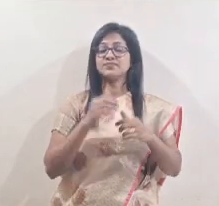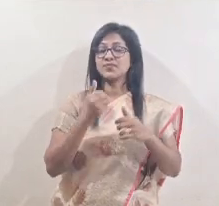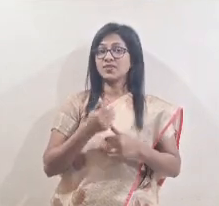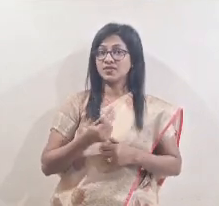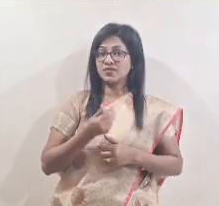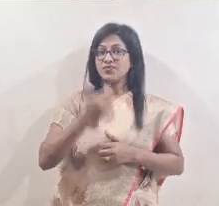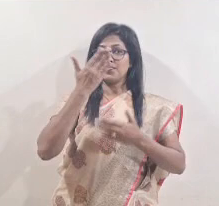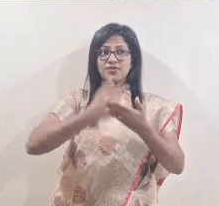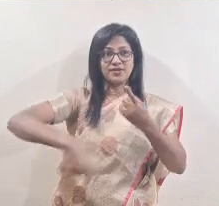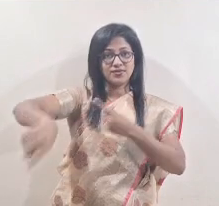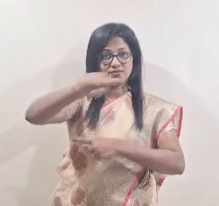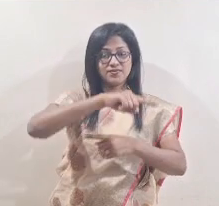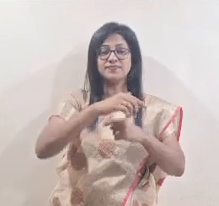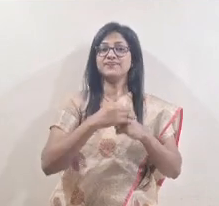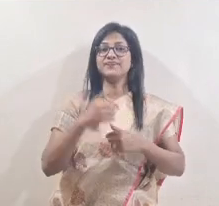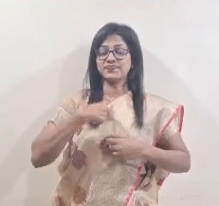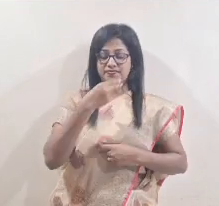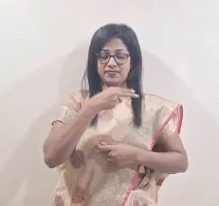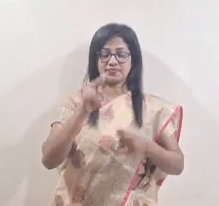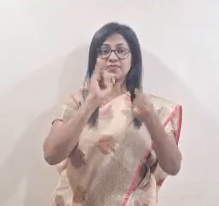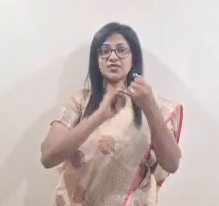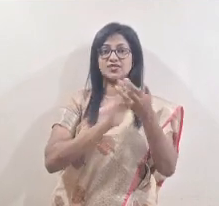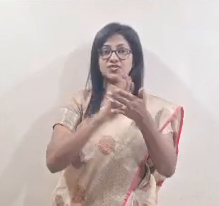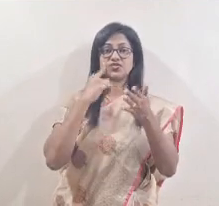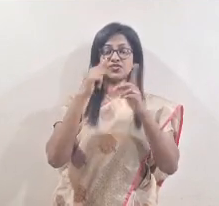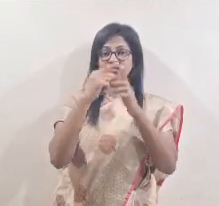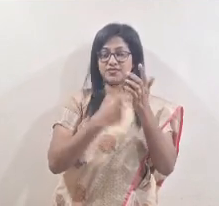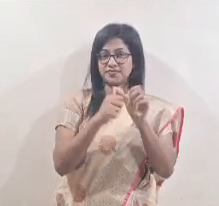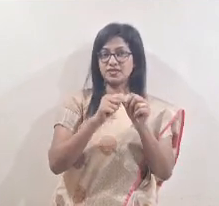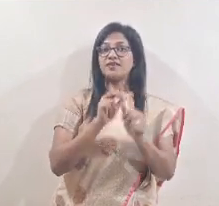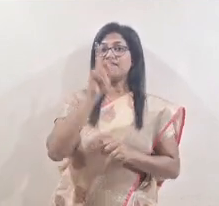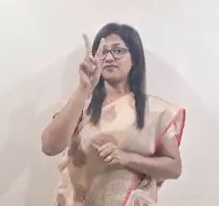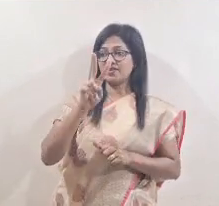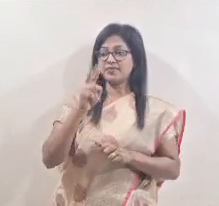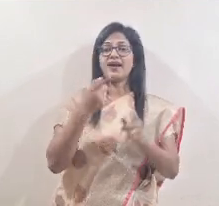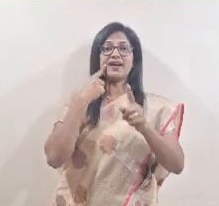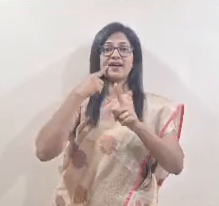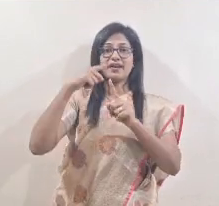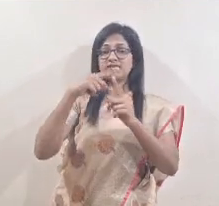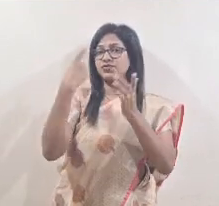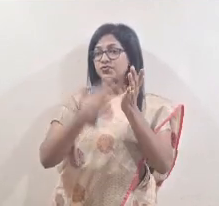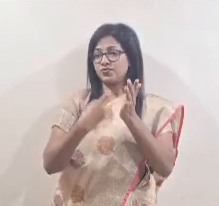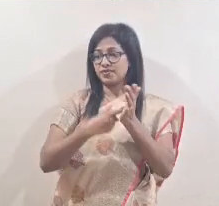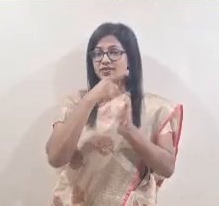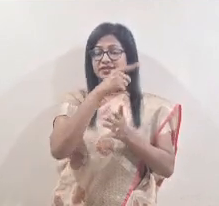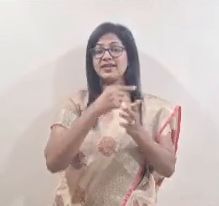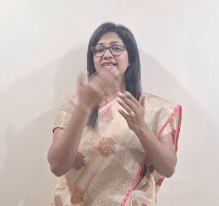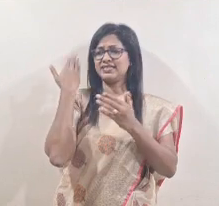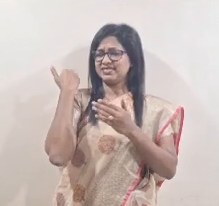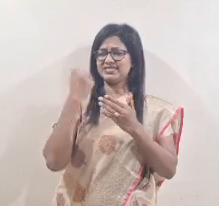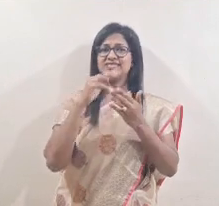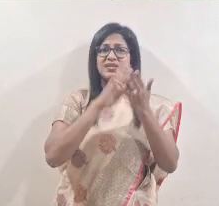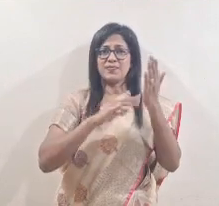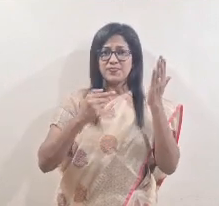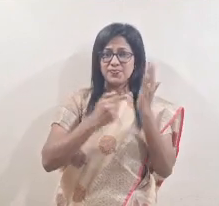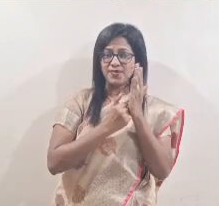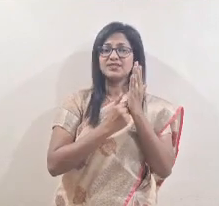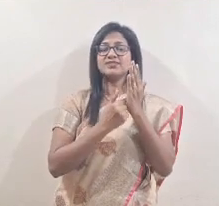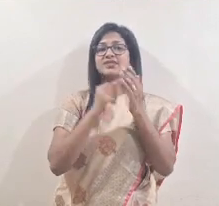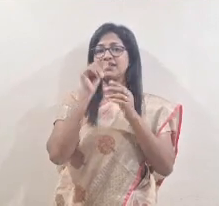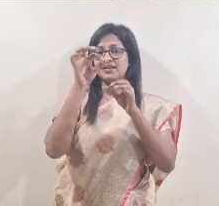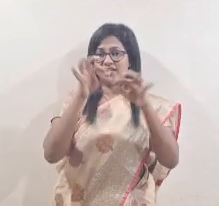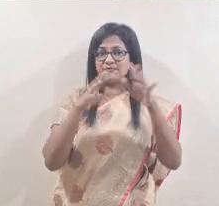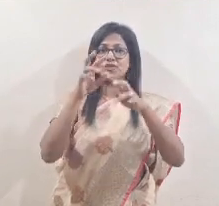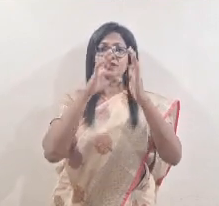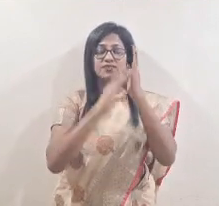Very good morning, all of you. I am Shipra Verma from IIT Roorkee. I'm a recent graduate from Masters in Urban and Rural Planning.